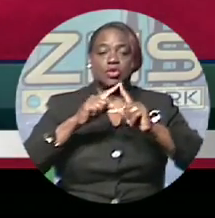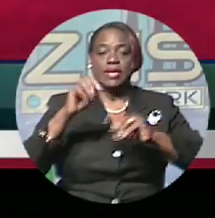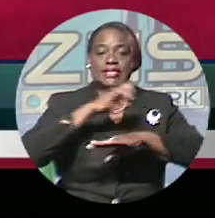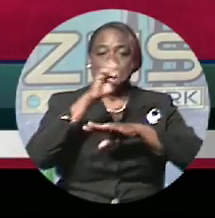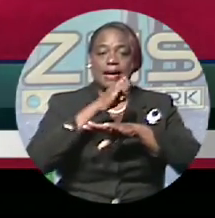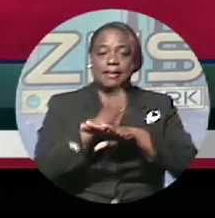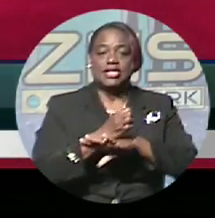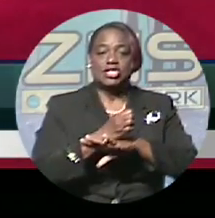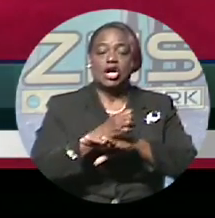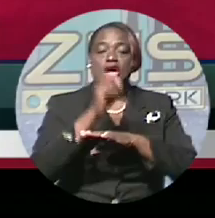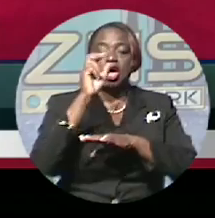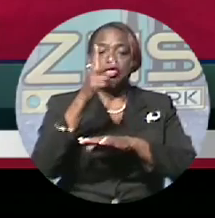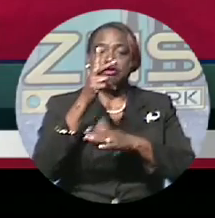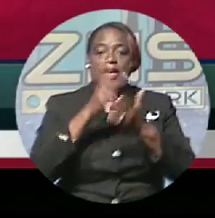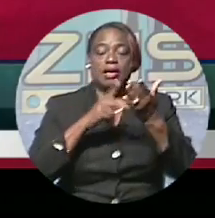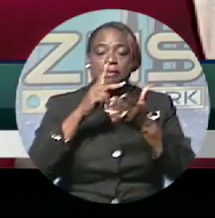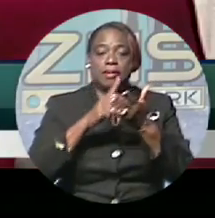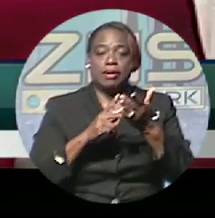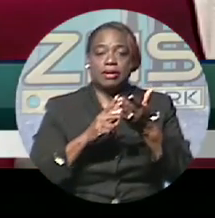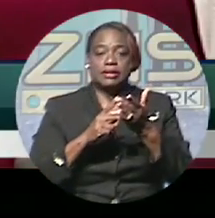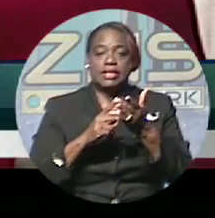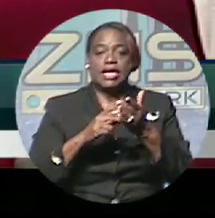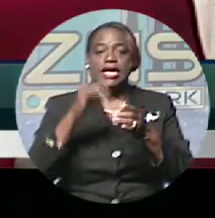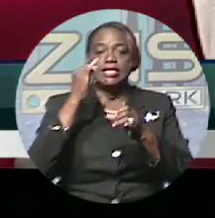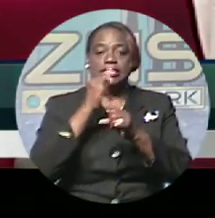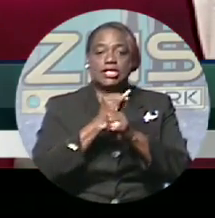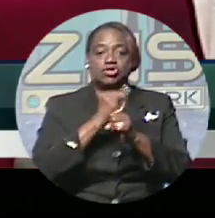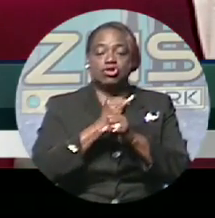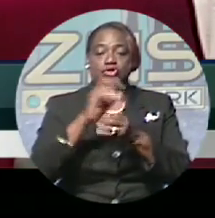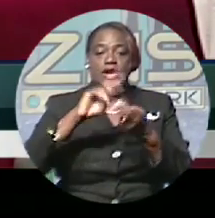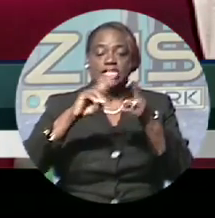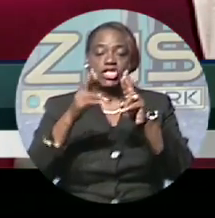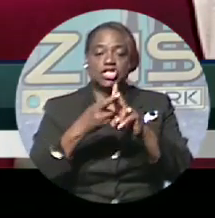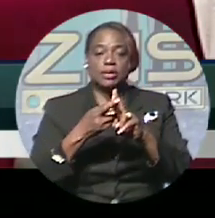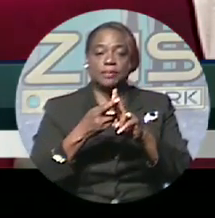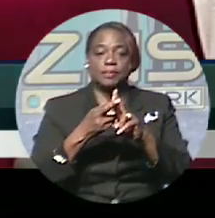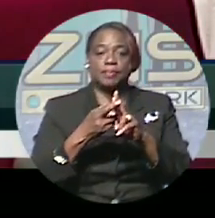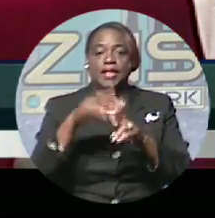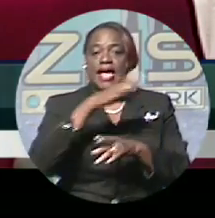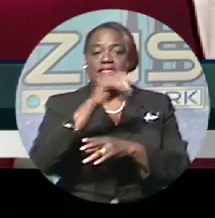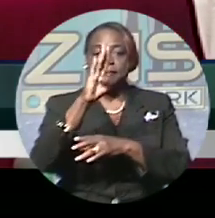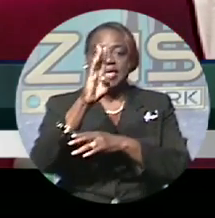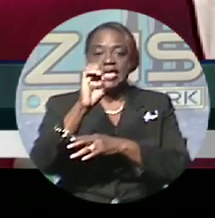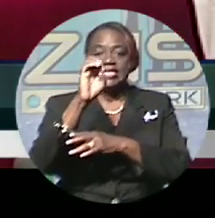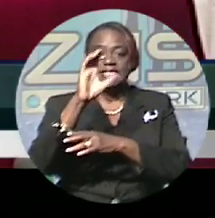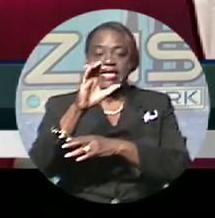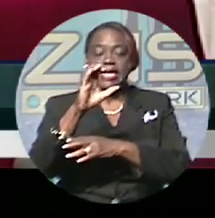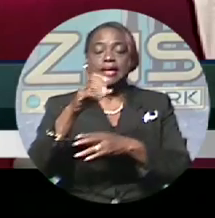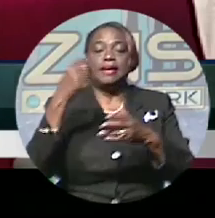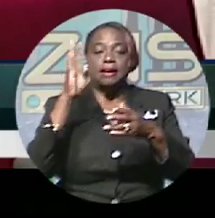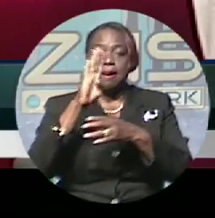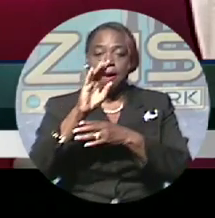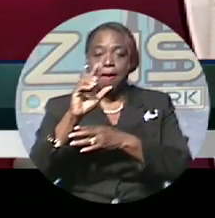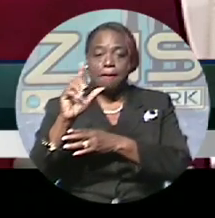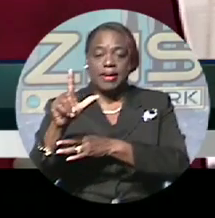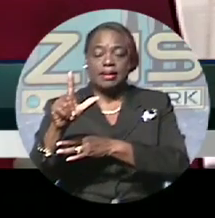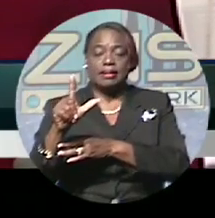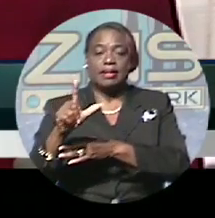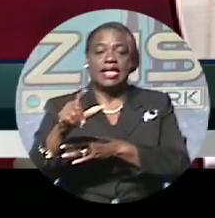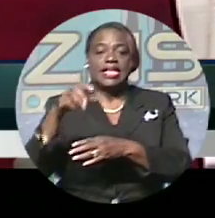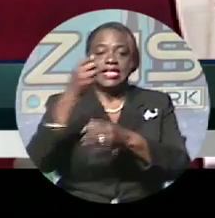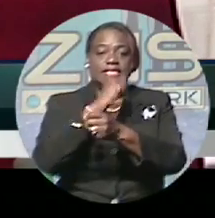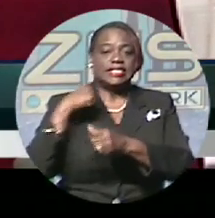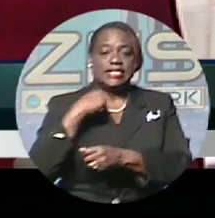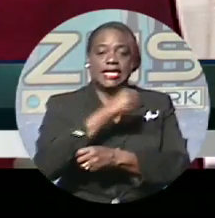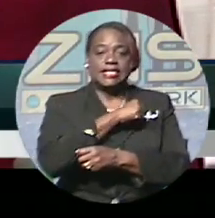forum on labor and industrial relations. These bills are being debated at the same time. Senate Government Leader Allison Maynard Gibson moved the bills. She